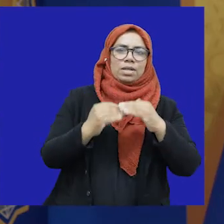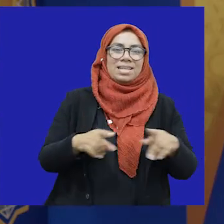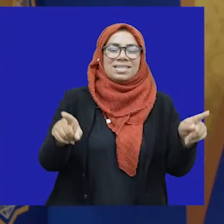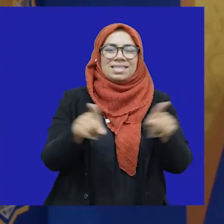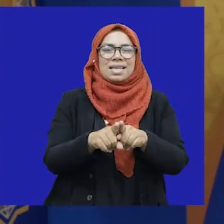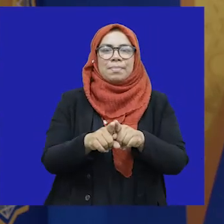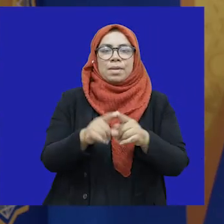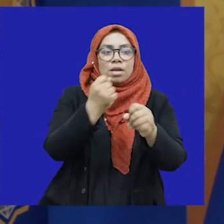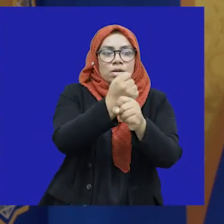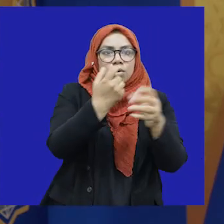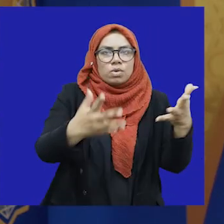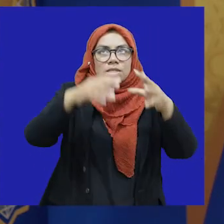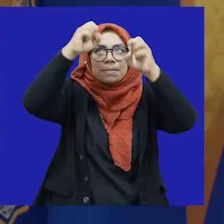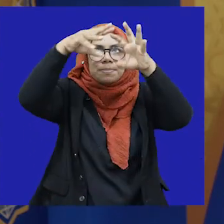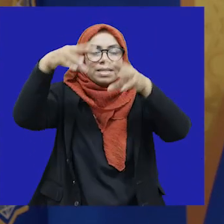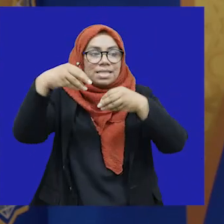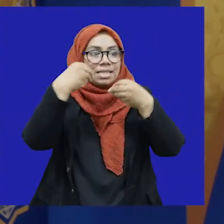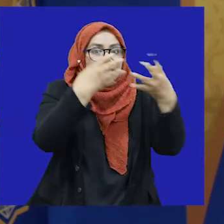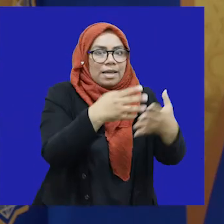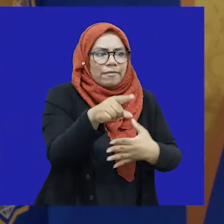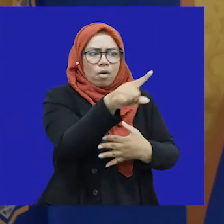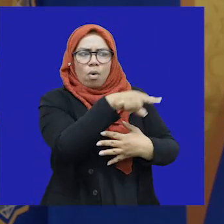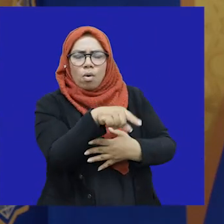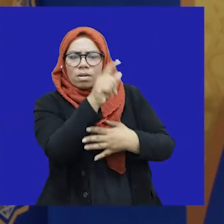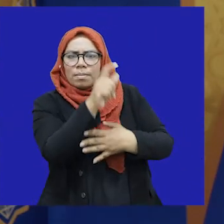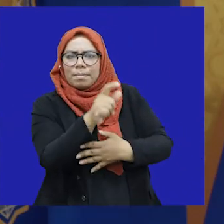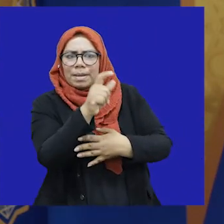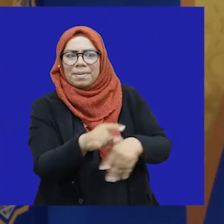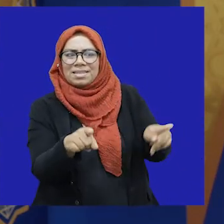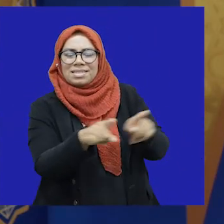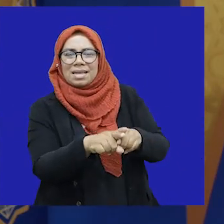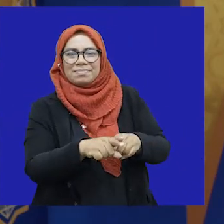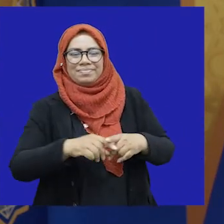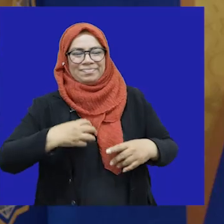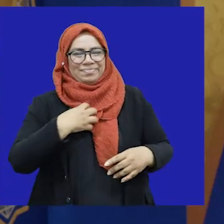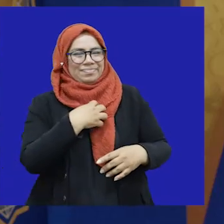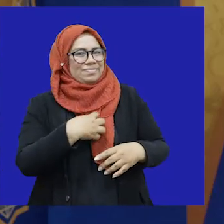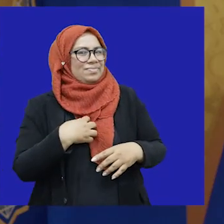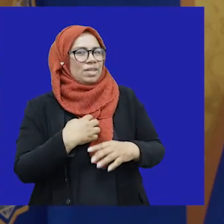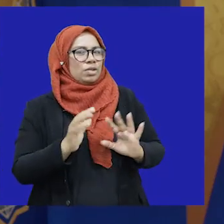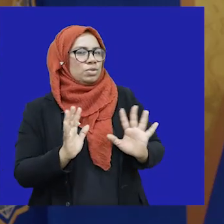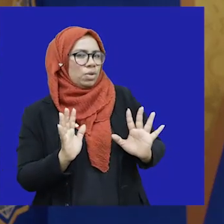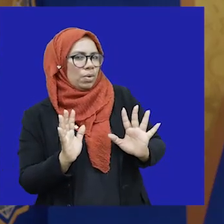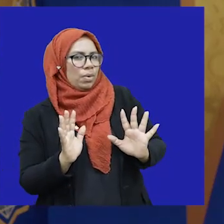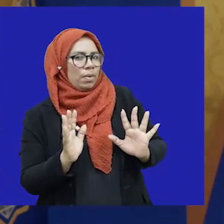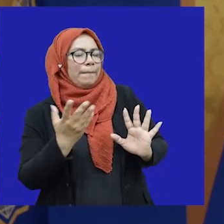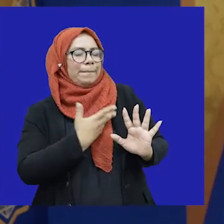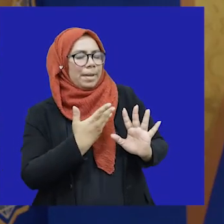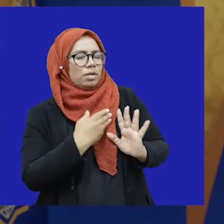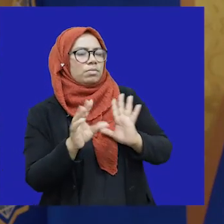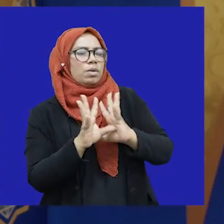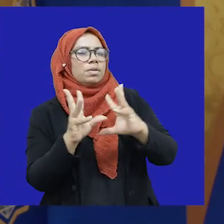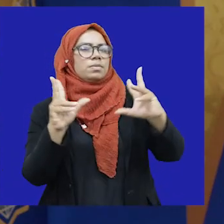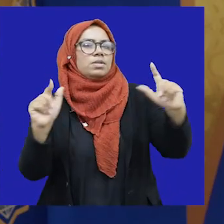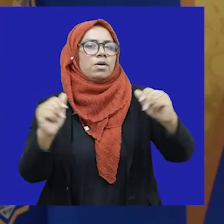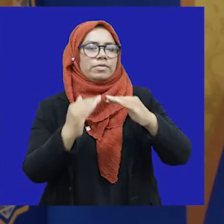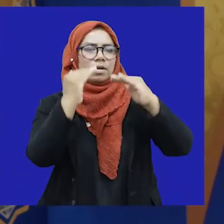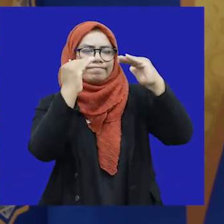category, those who are in debt. Debts are divided into two categories.